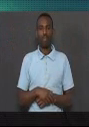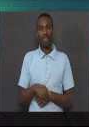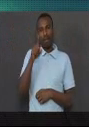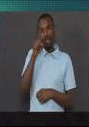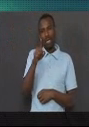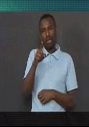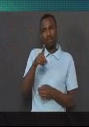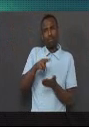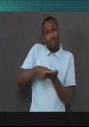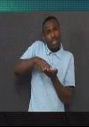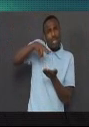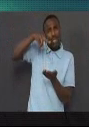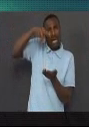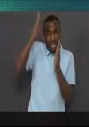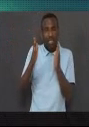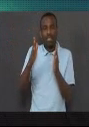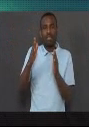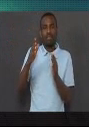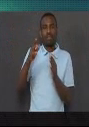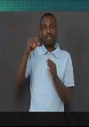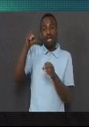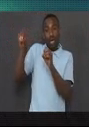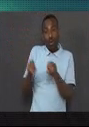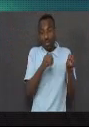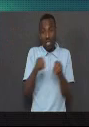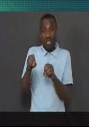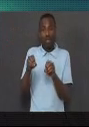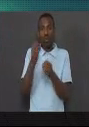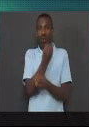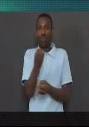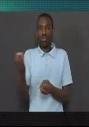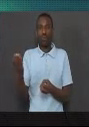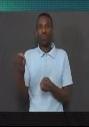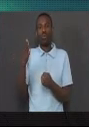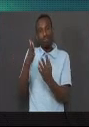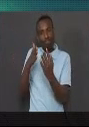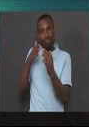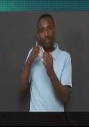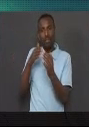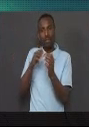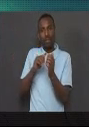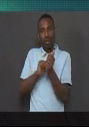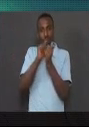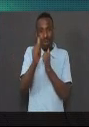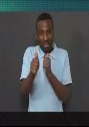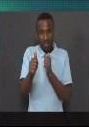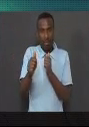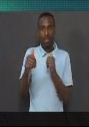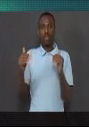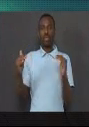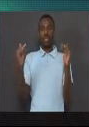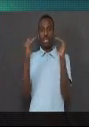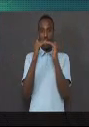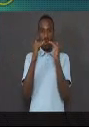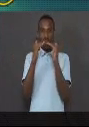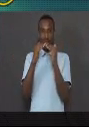It is the highest when the oscillating object passes through the equilibrium